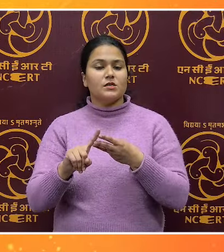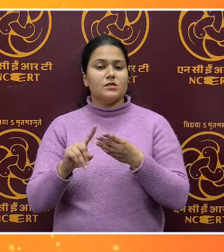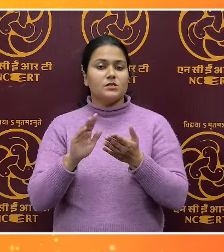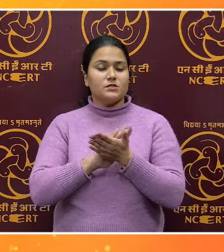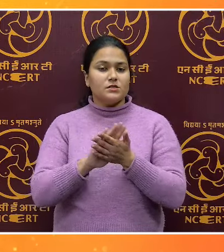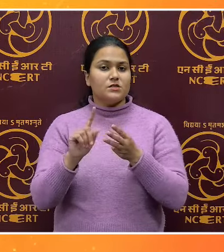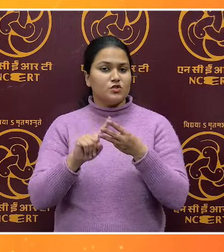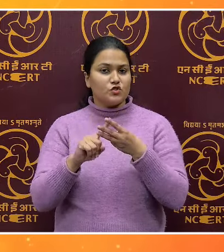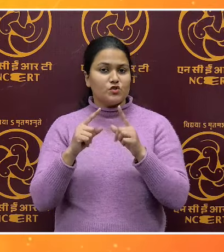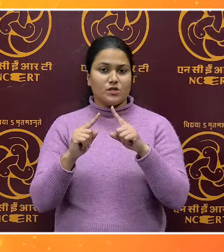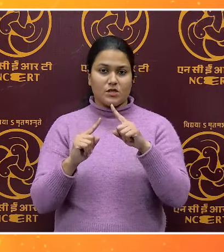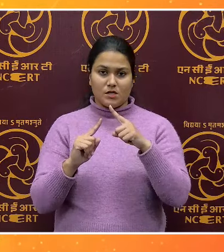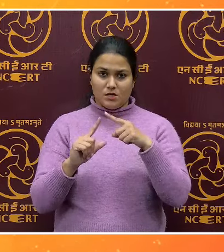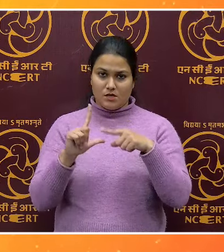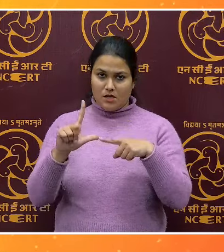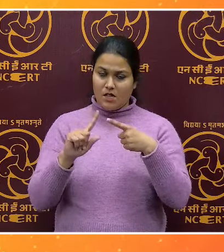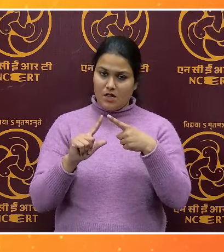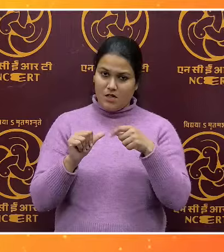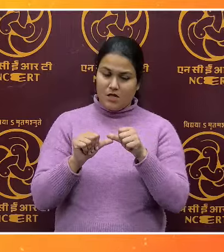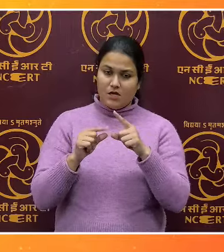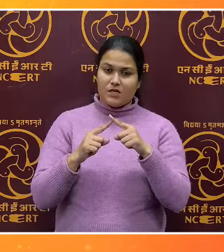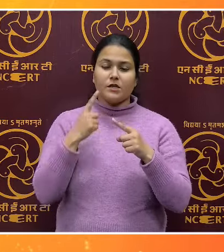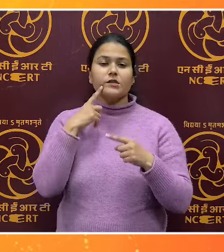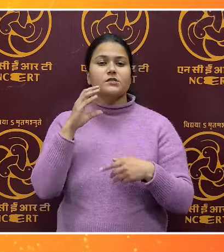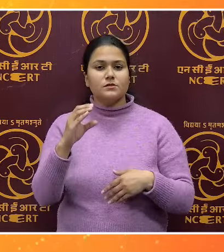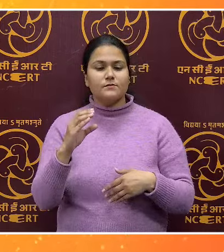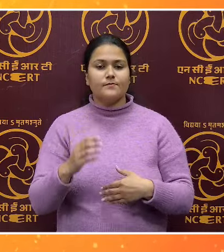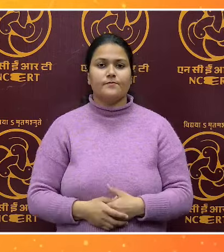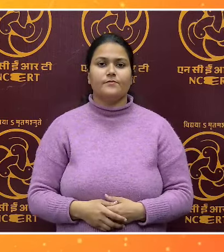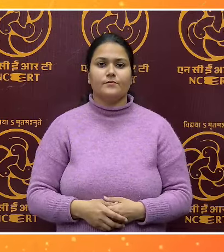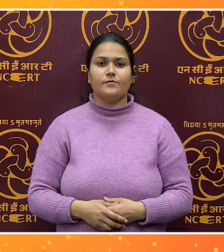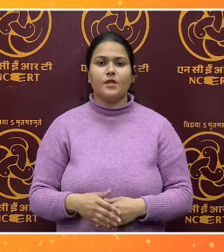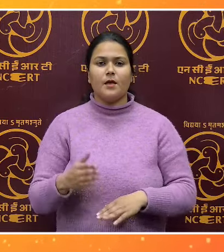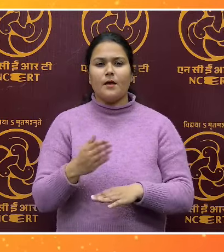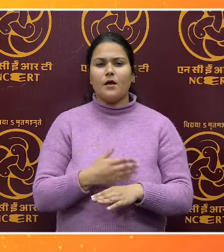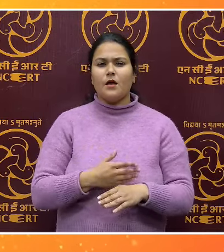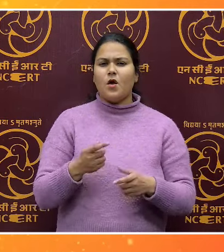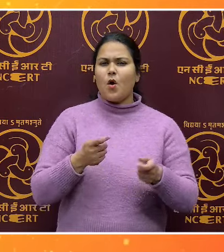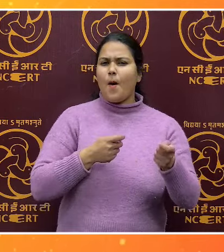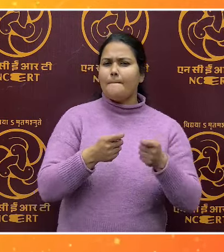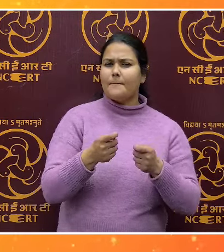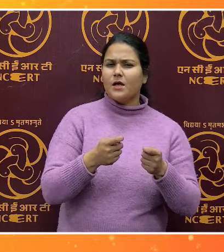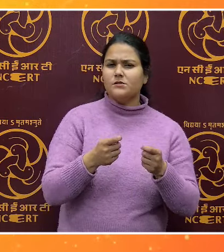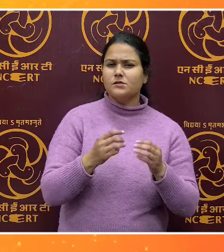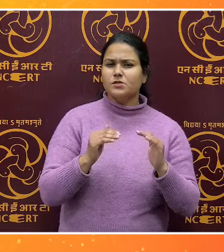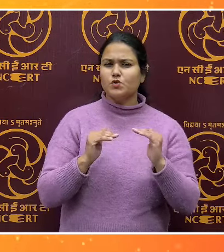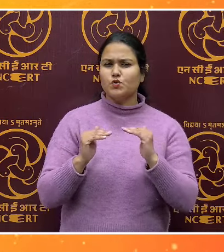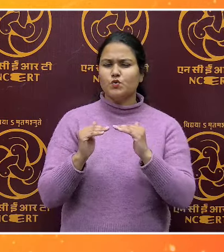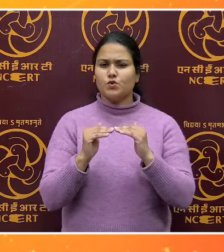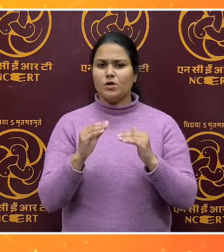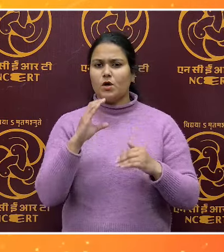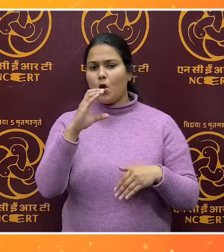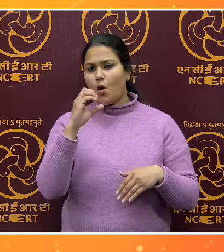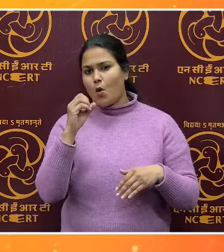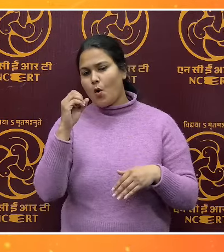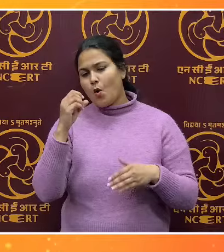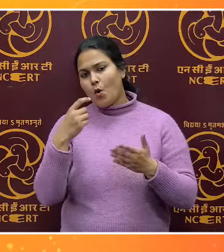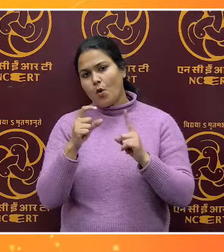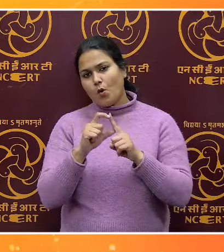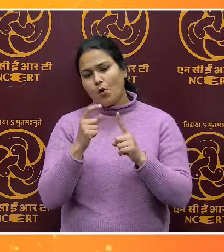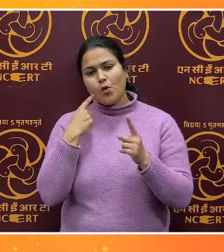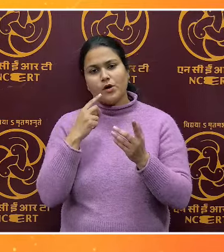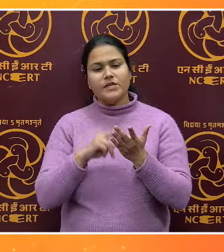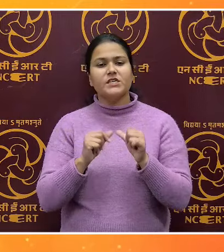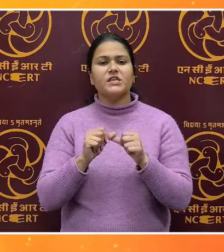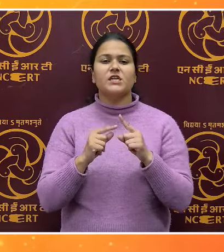So, there's a term called coordination numbers. Would you like to tell us what are they and